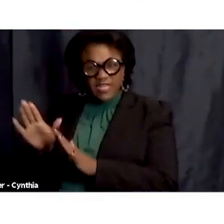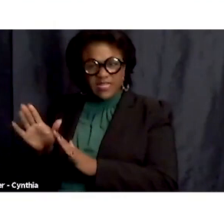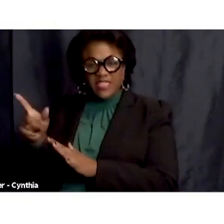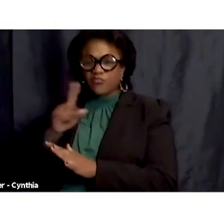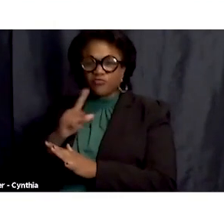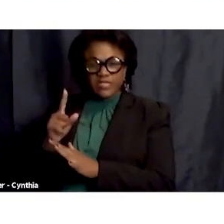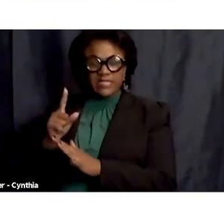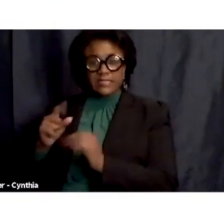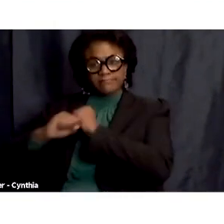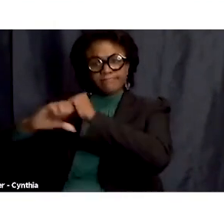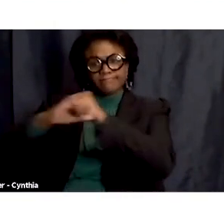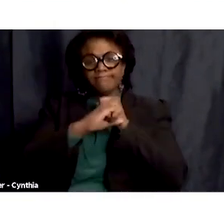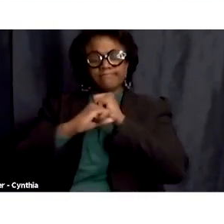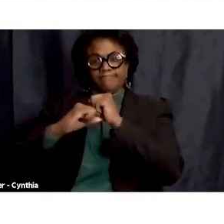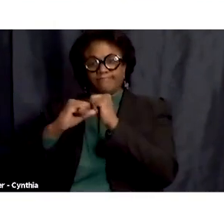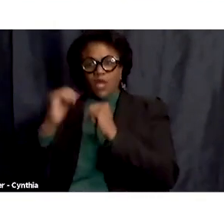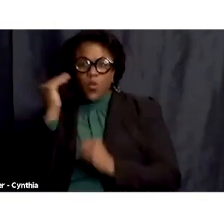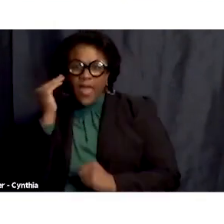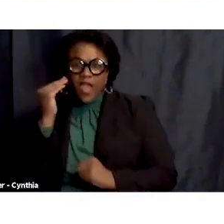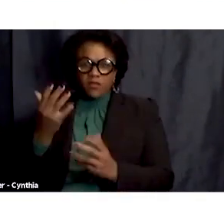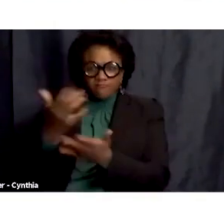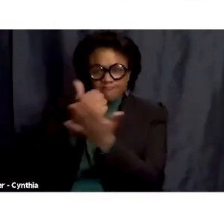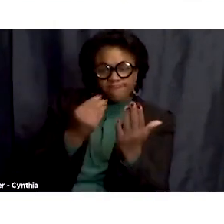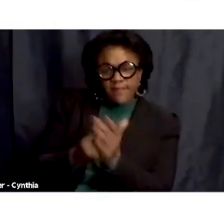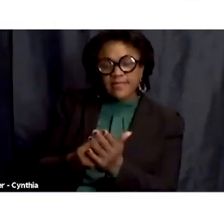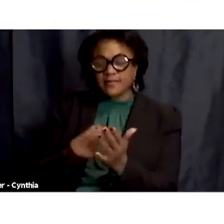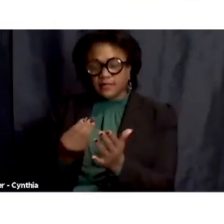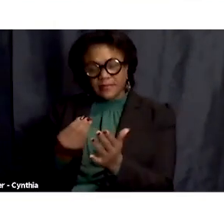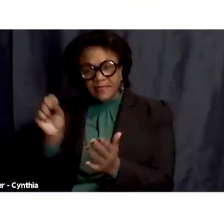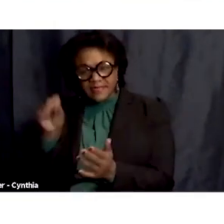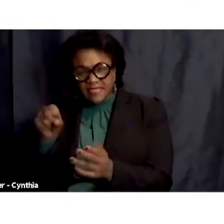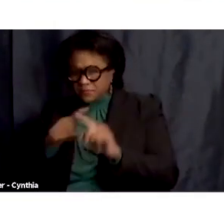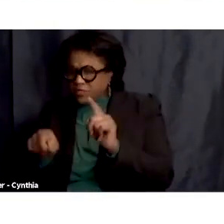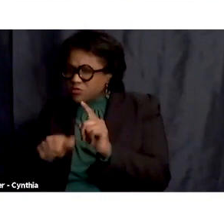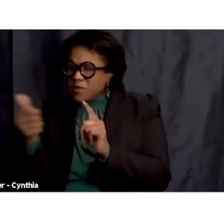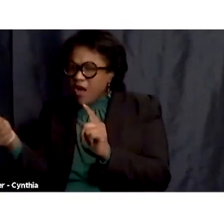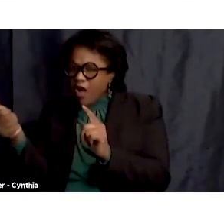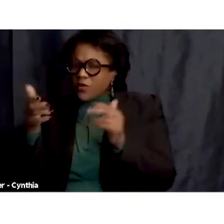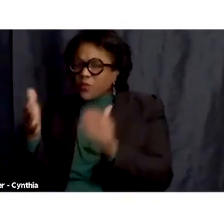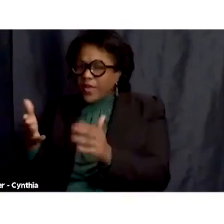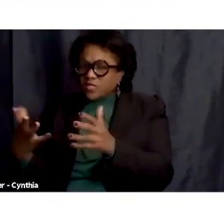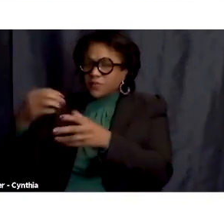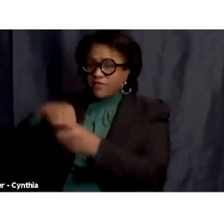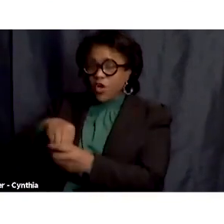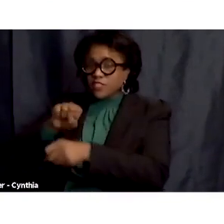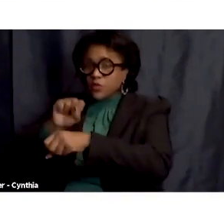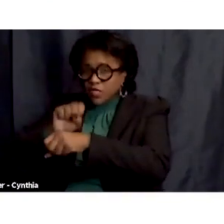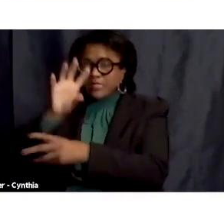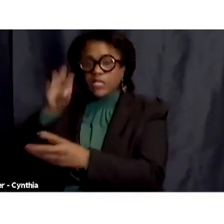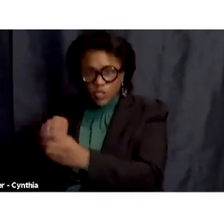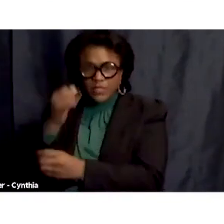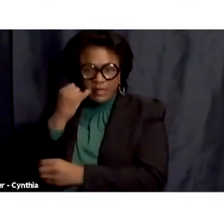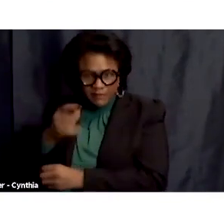amplification, awareness, and yes, getting donations as well. But there's so many other ways to be involved in the work, including if you are